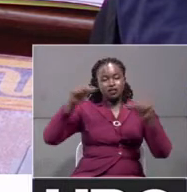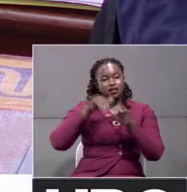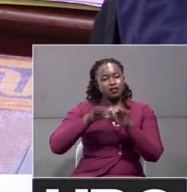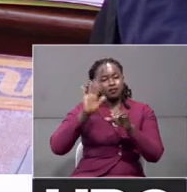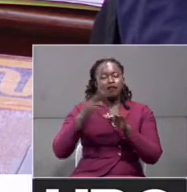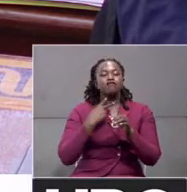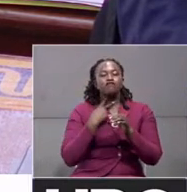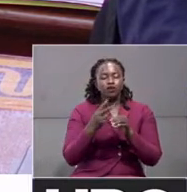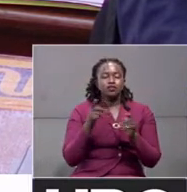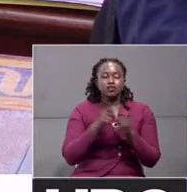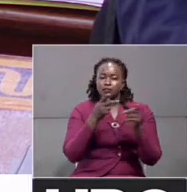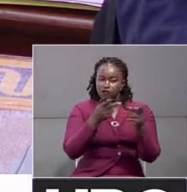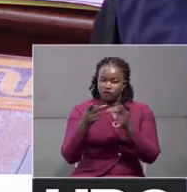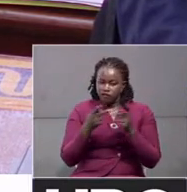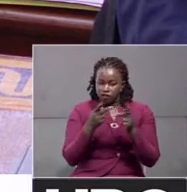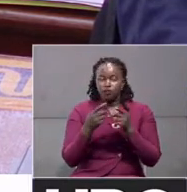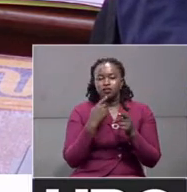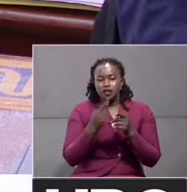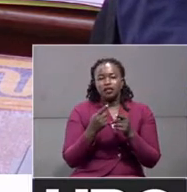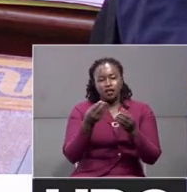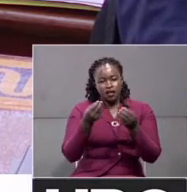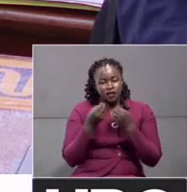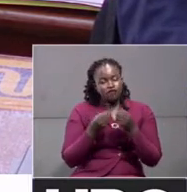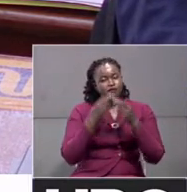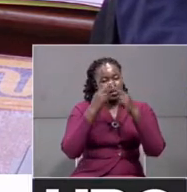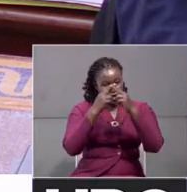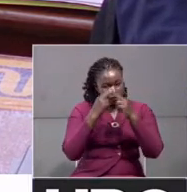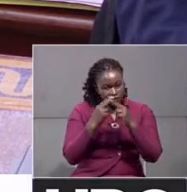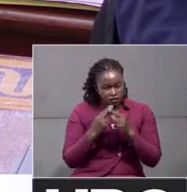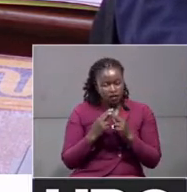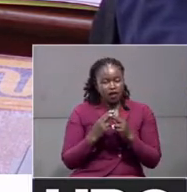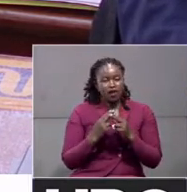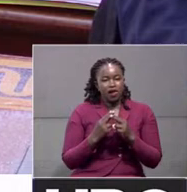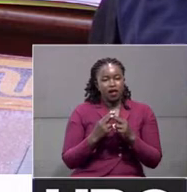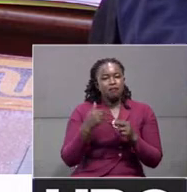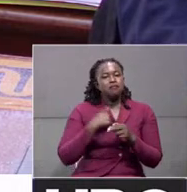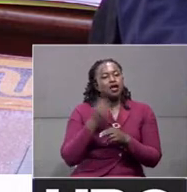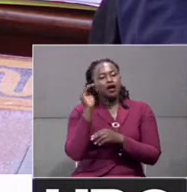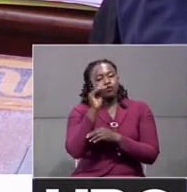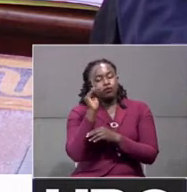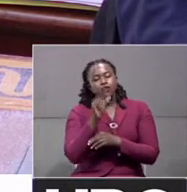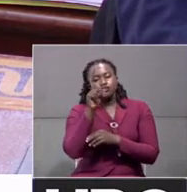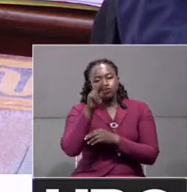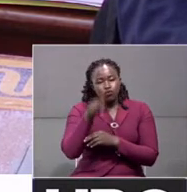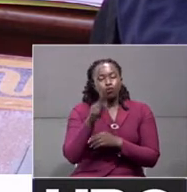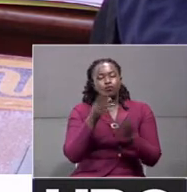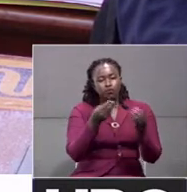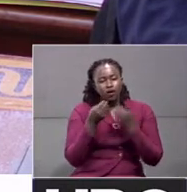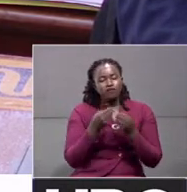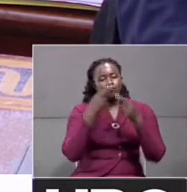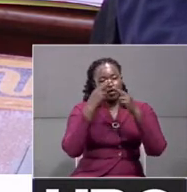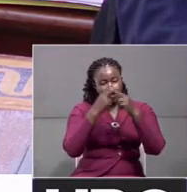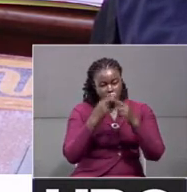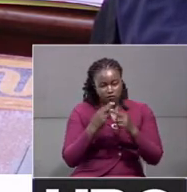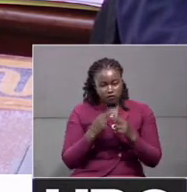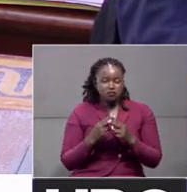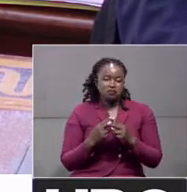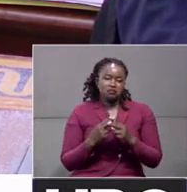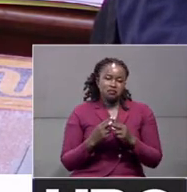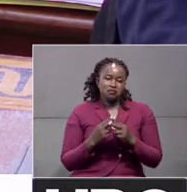video, he said, give me the list. I requested the National Unity Platform to avail the list. Hope